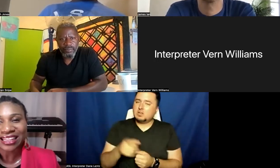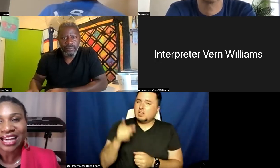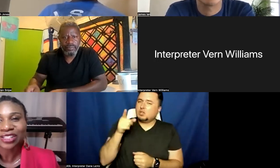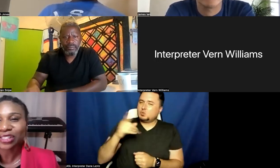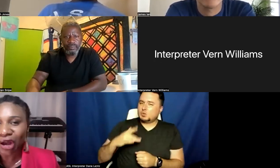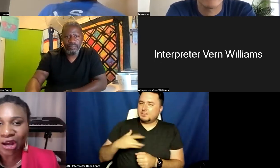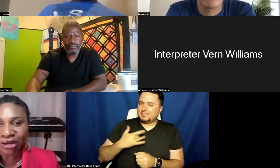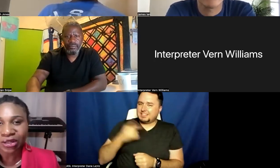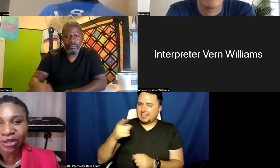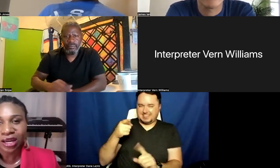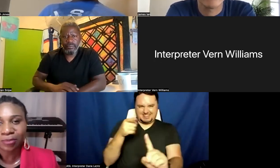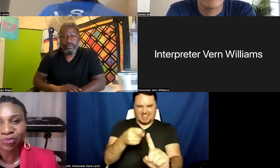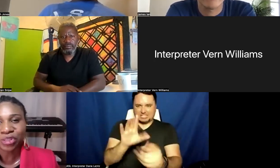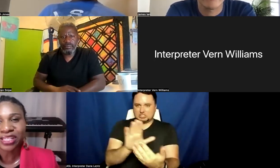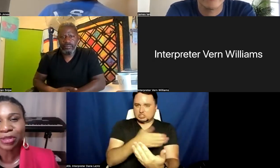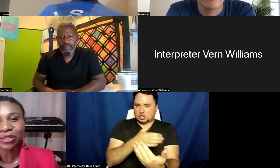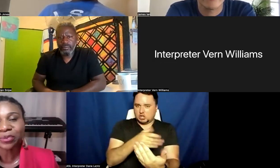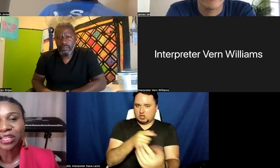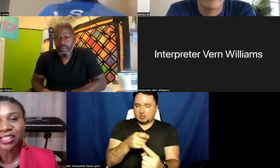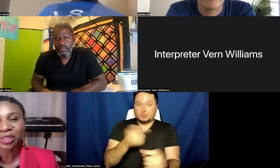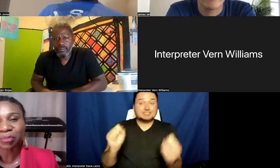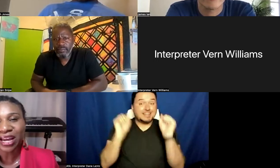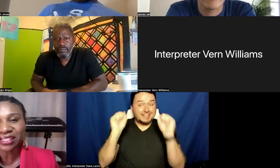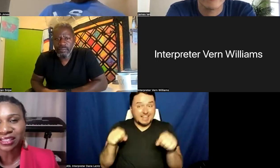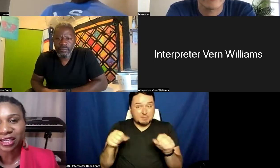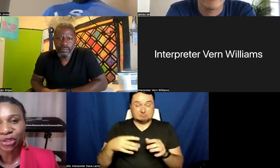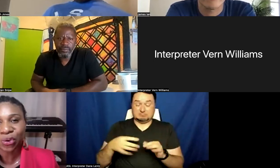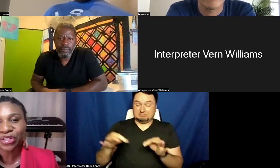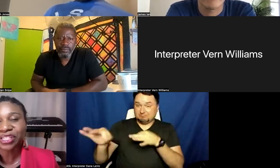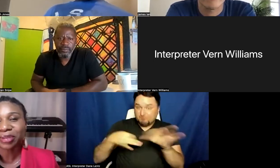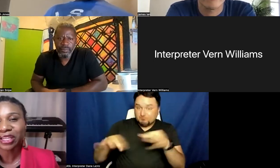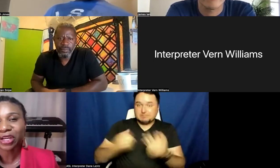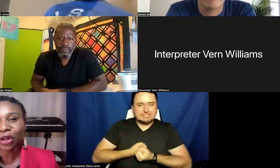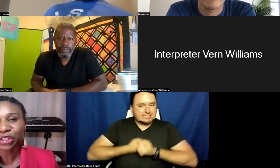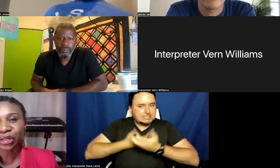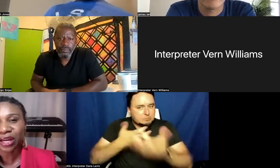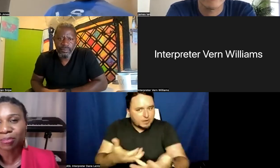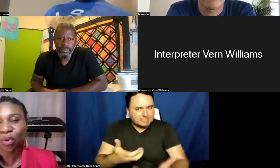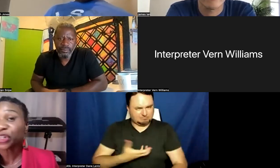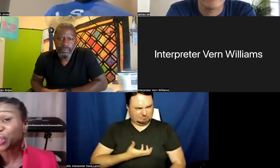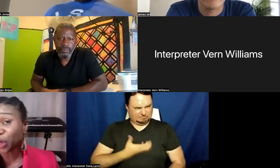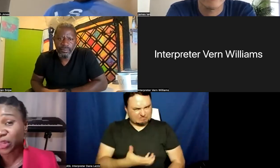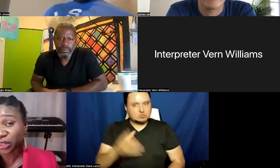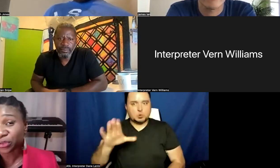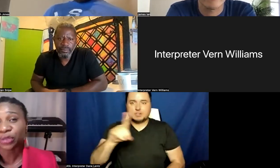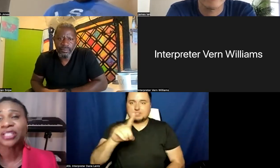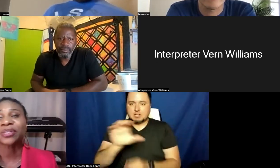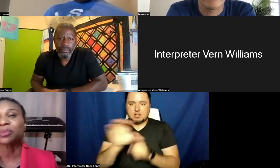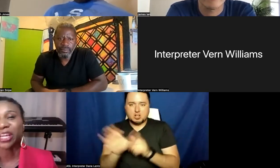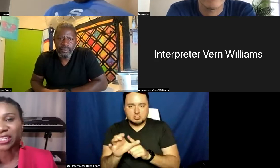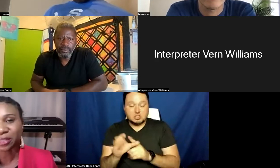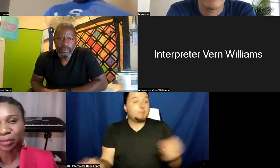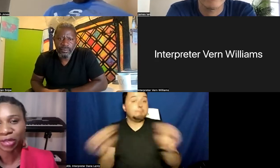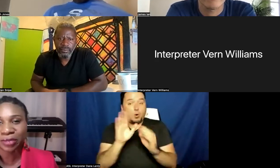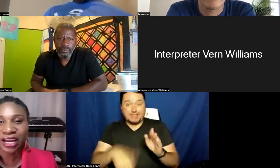that that song was able to really express your disability culture more so than you just trying to